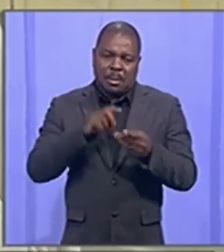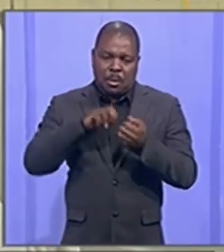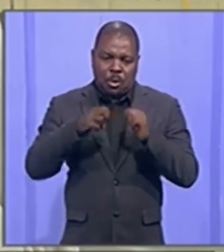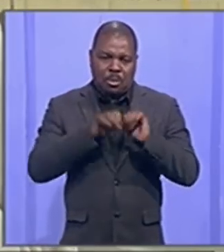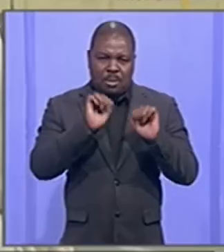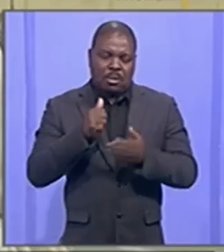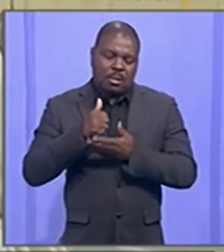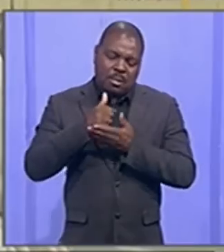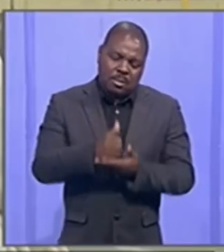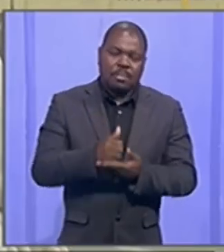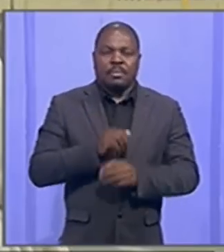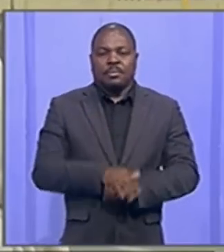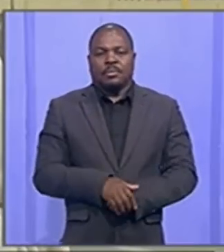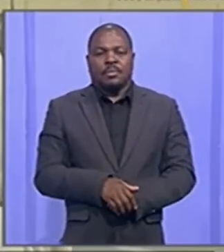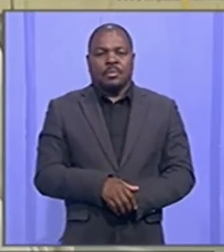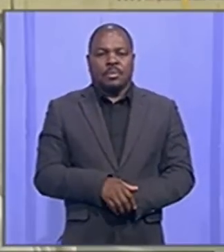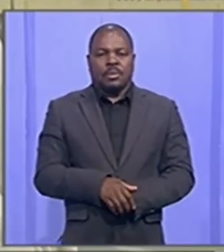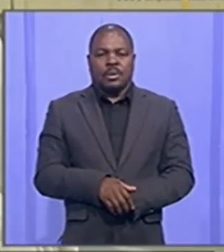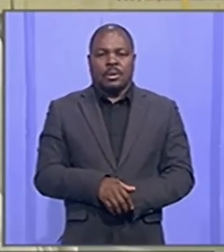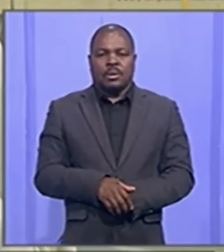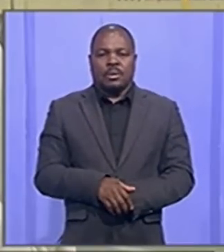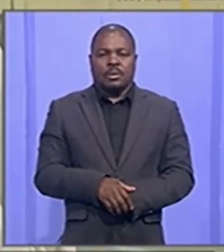a leng go ona